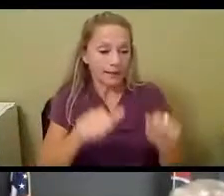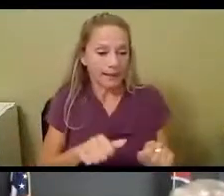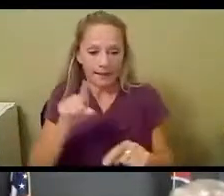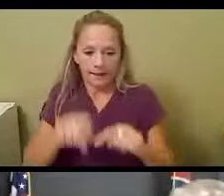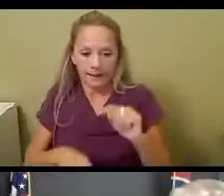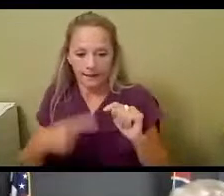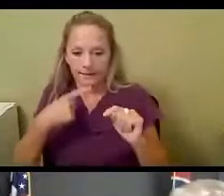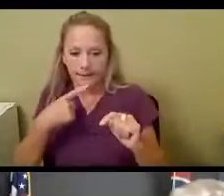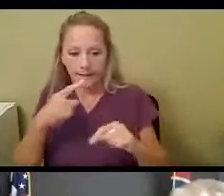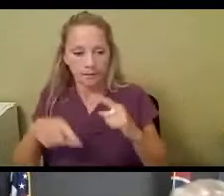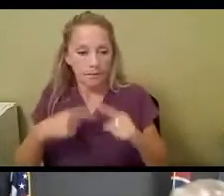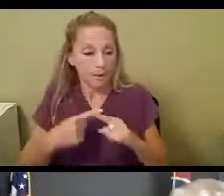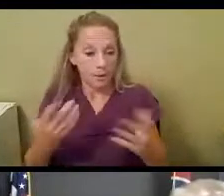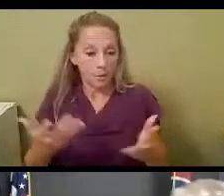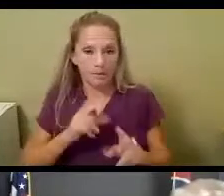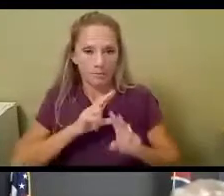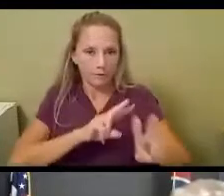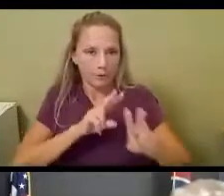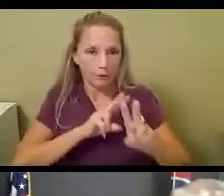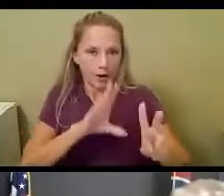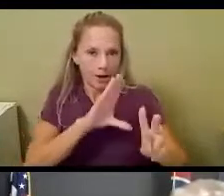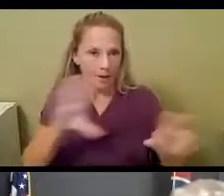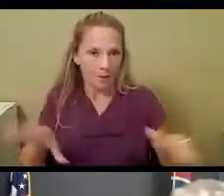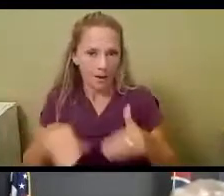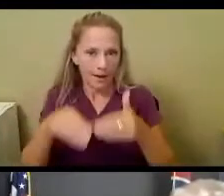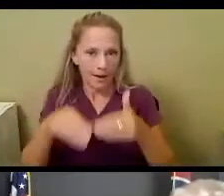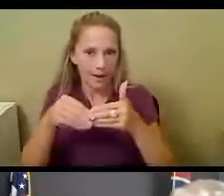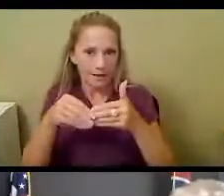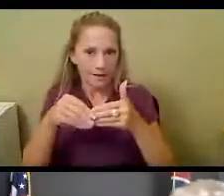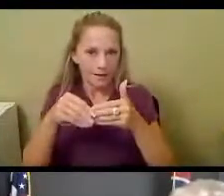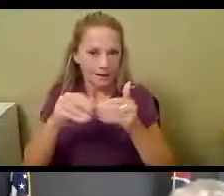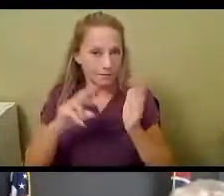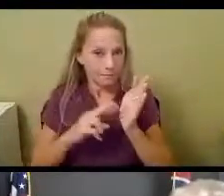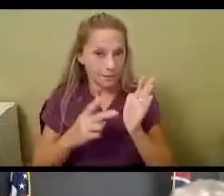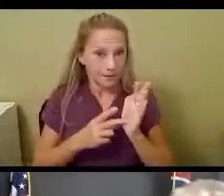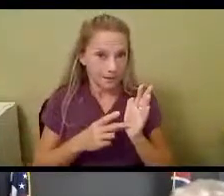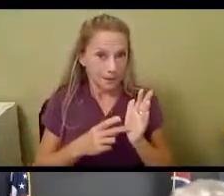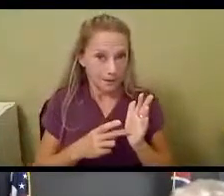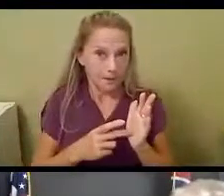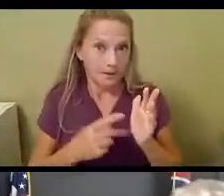and weddings. And so my question is there a need to exclude those?